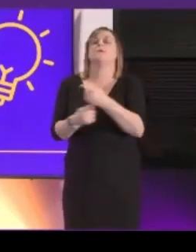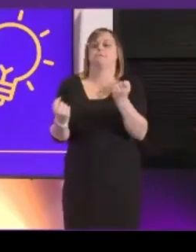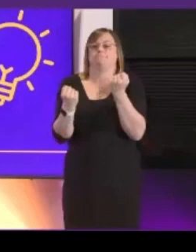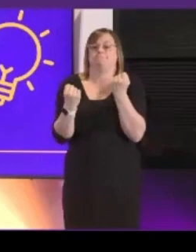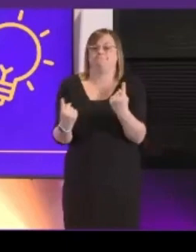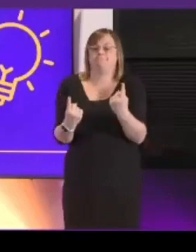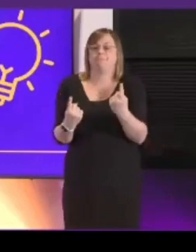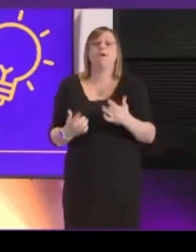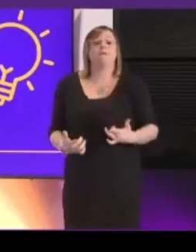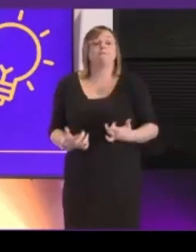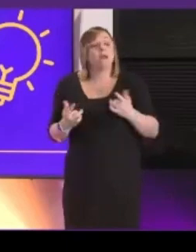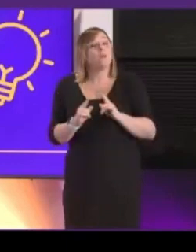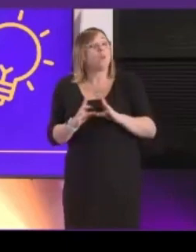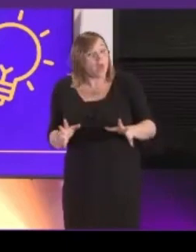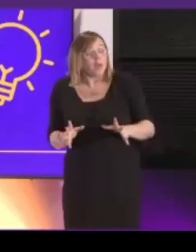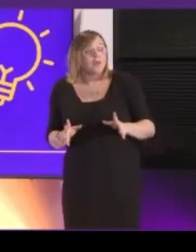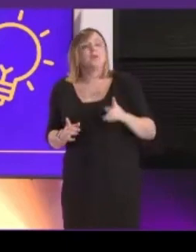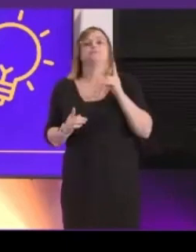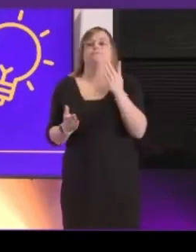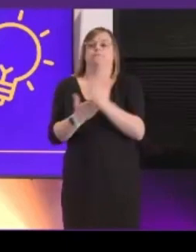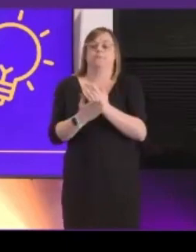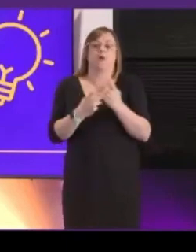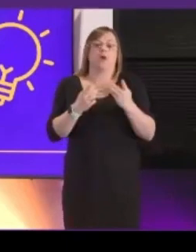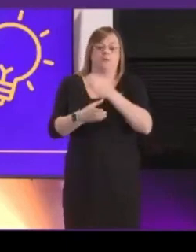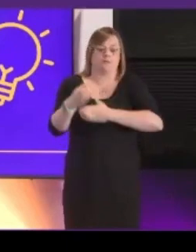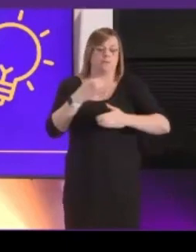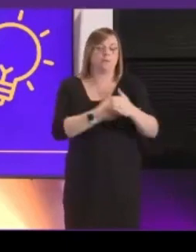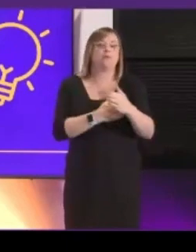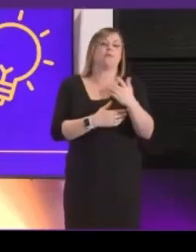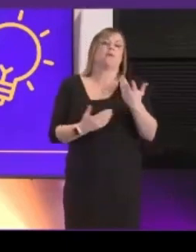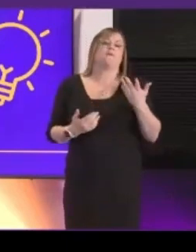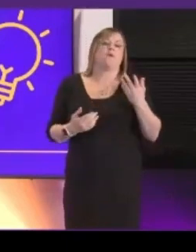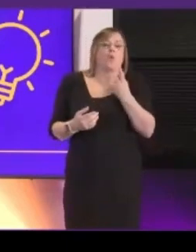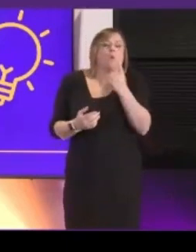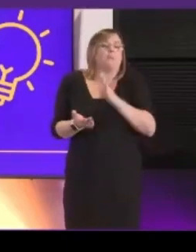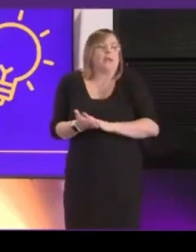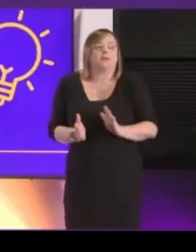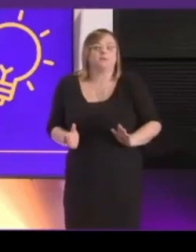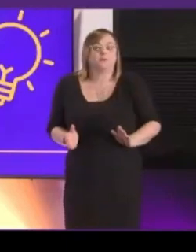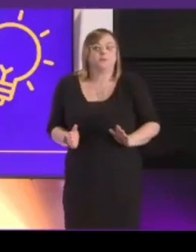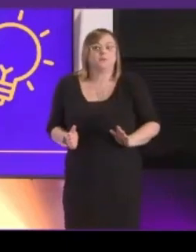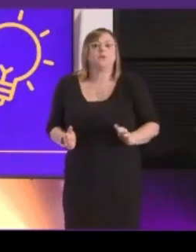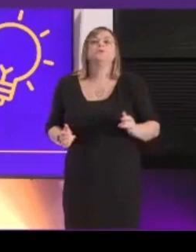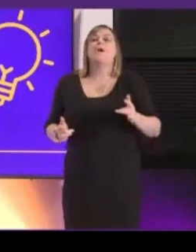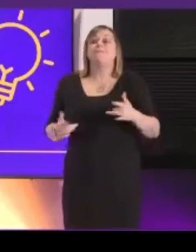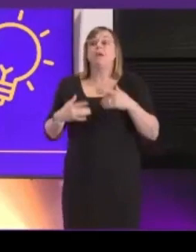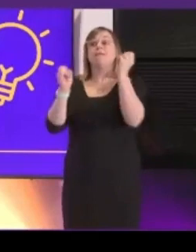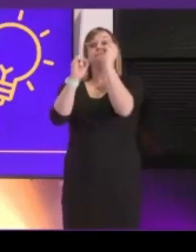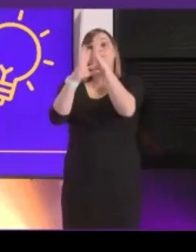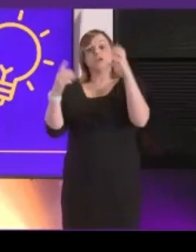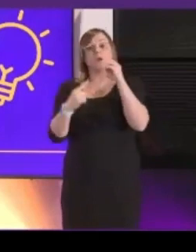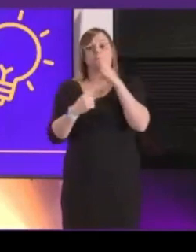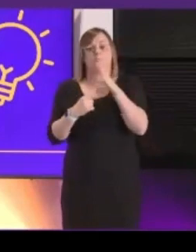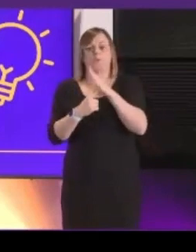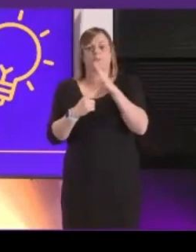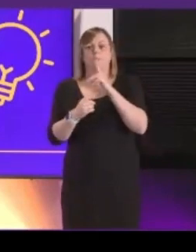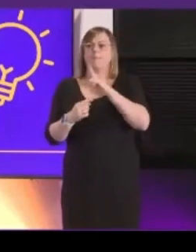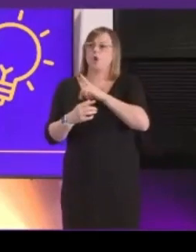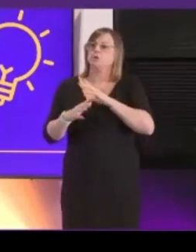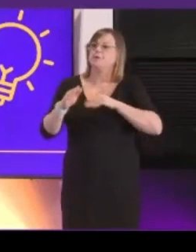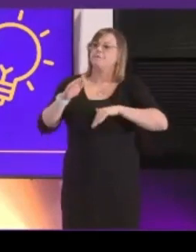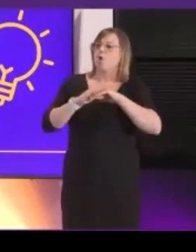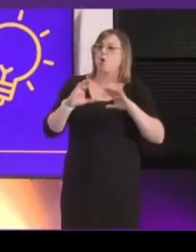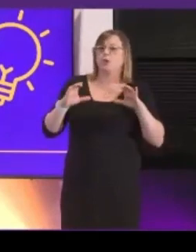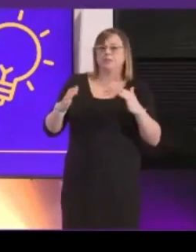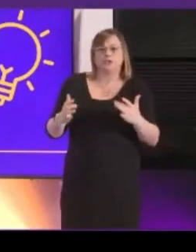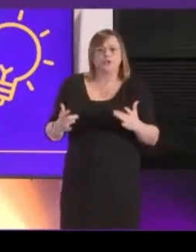understand what it feels like to be in somebody else's shoes for just a minute. So I think a vision is really important. It rallies an entire organization. It